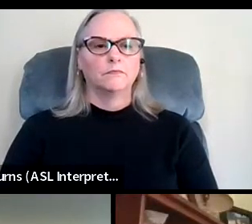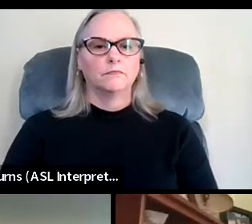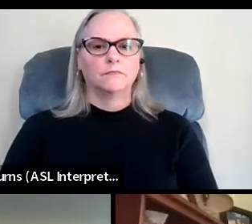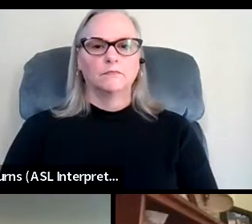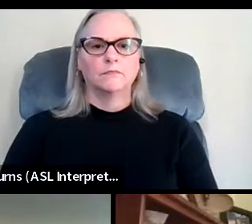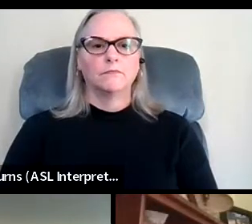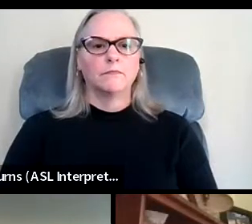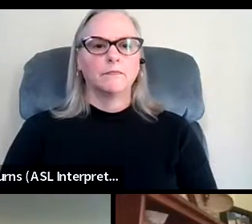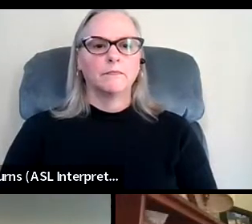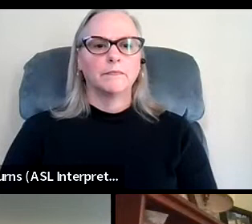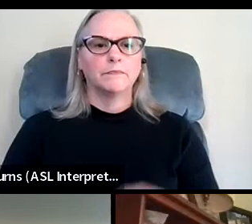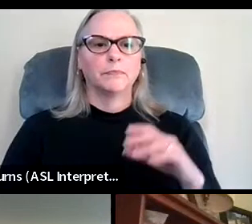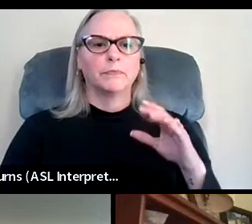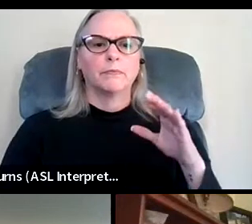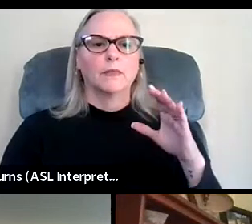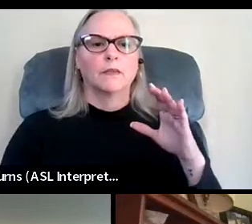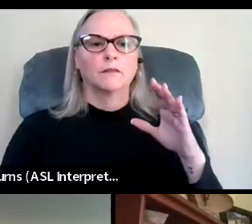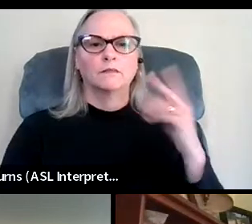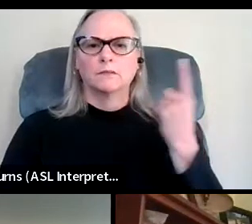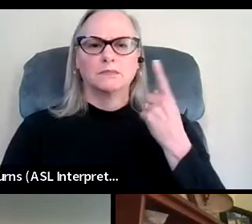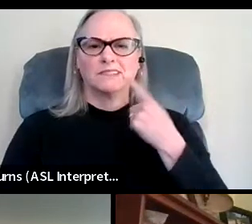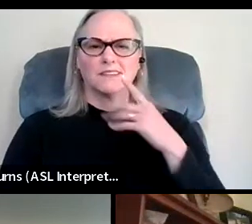No, where do we do that on?